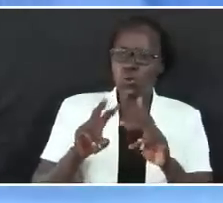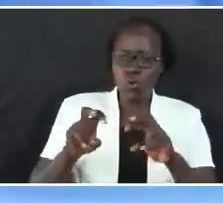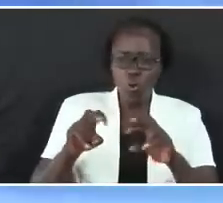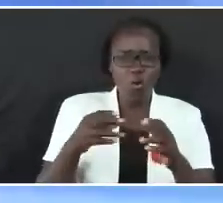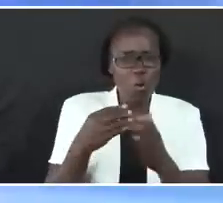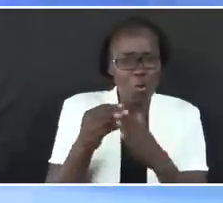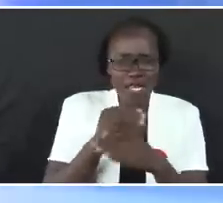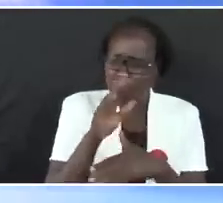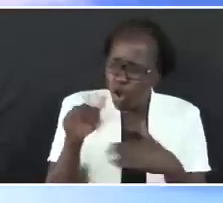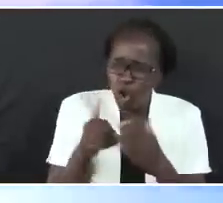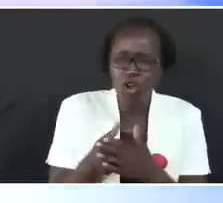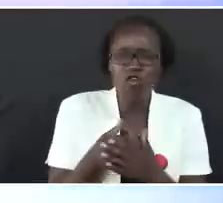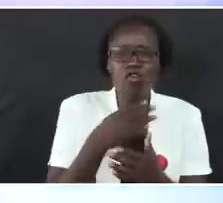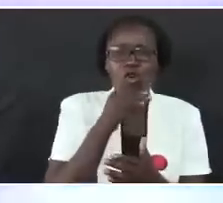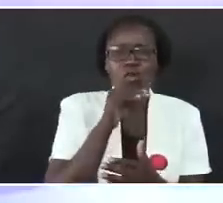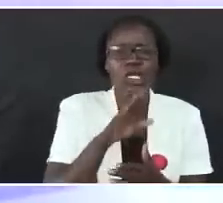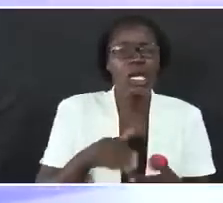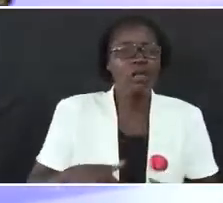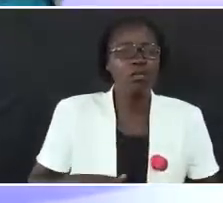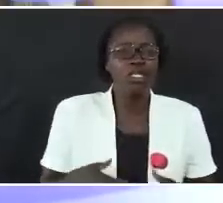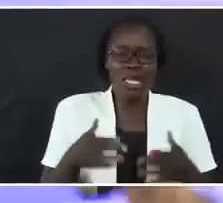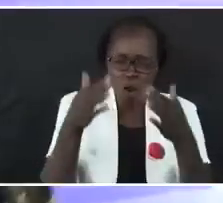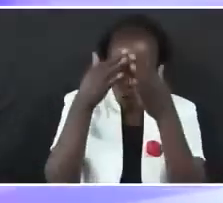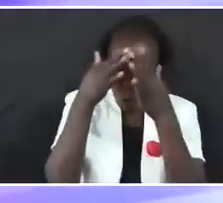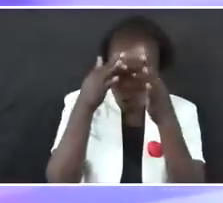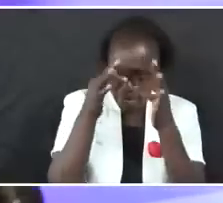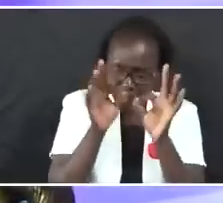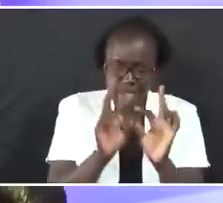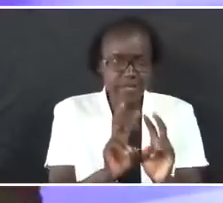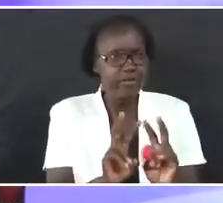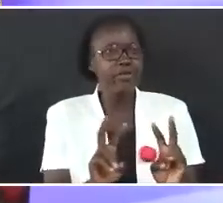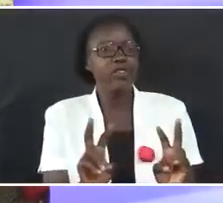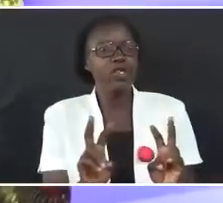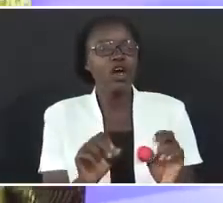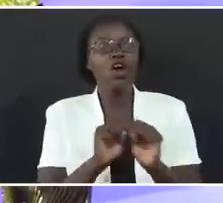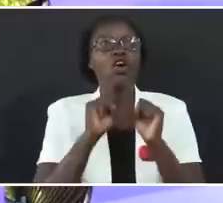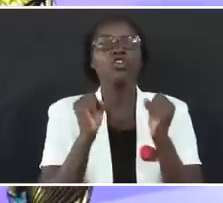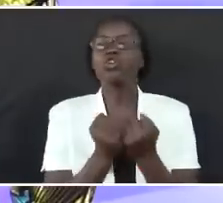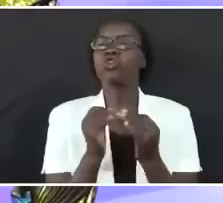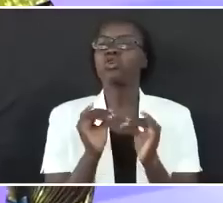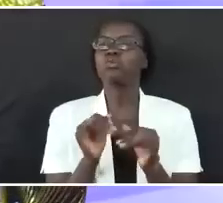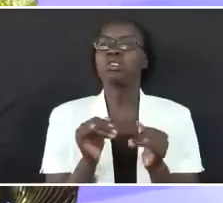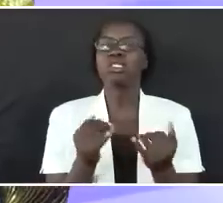boys. Because they've seen some funny wedding on social media.